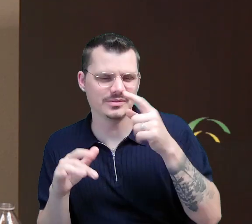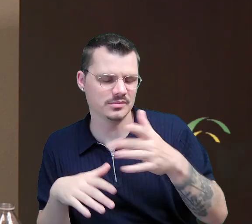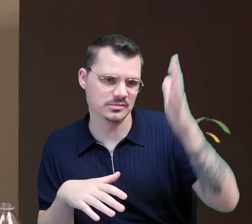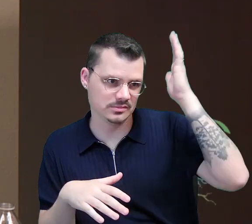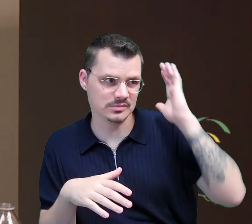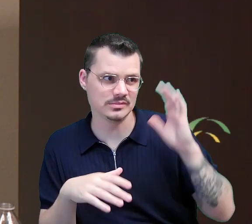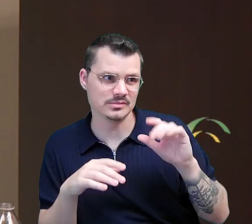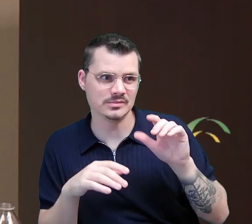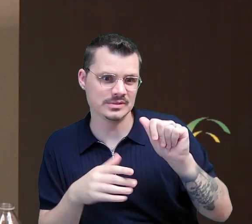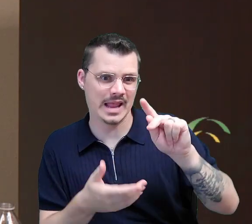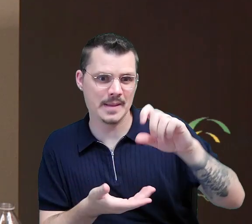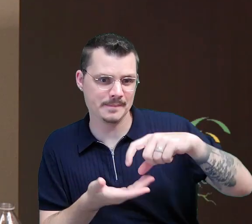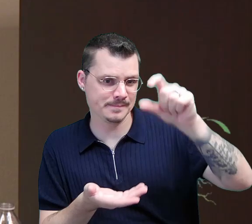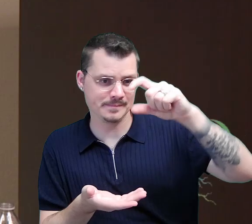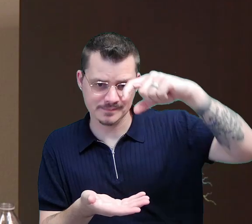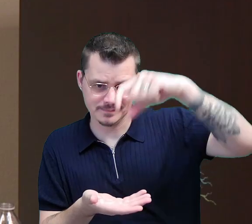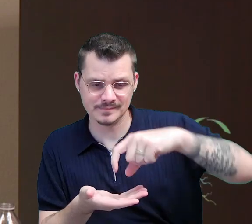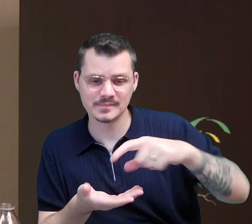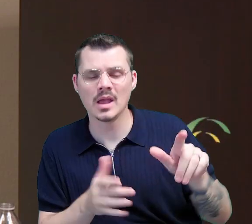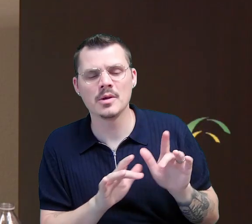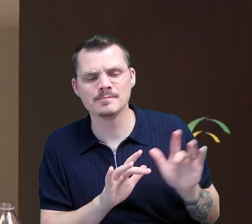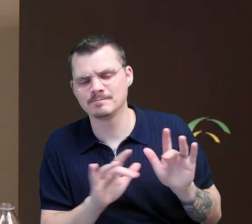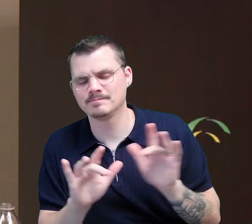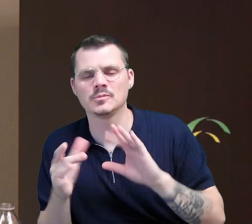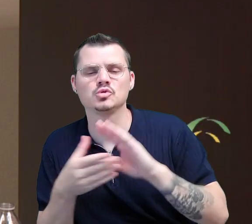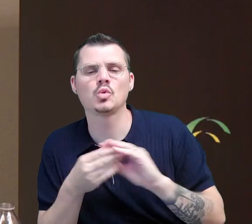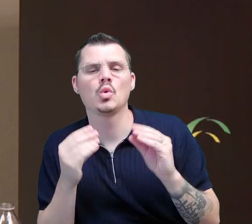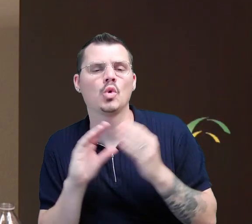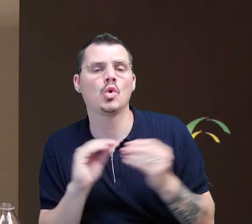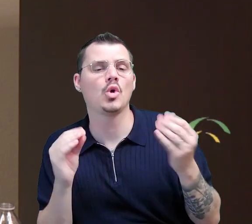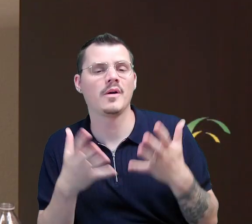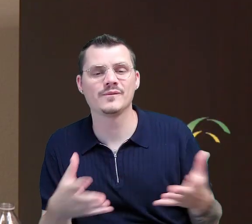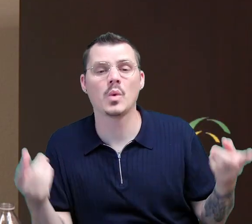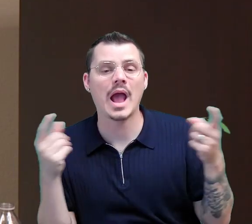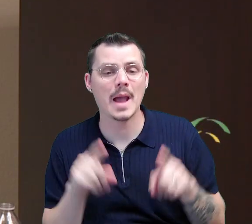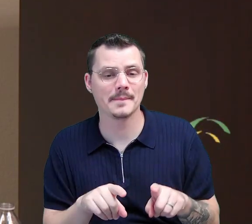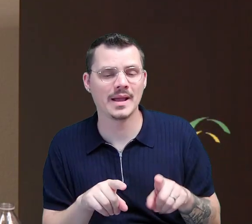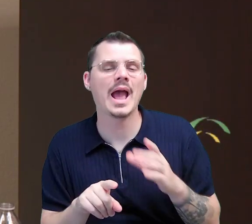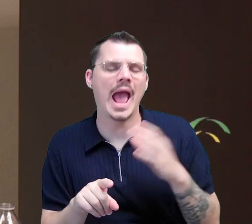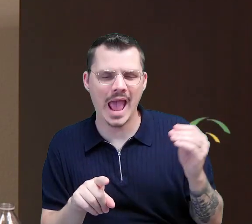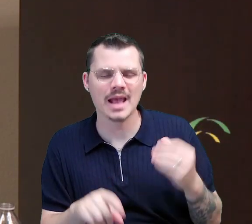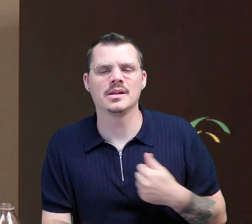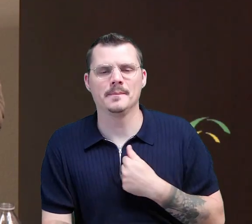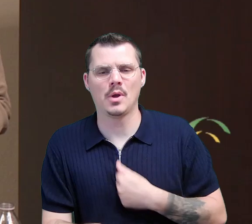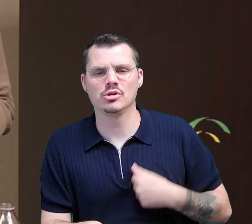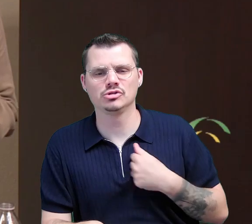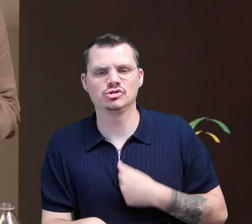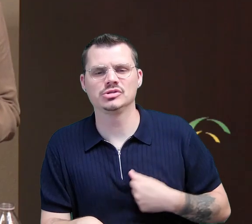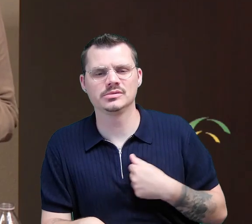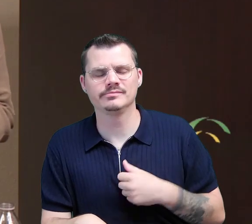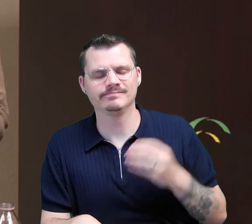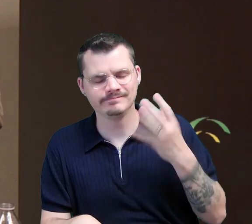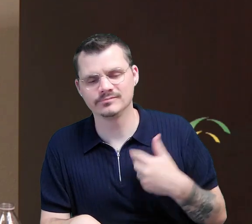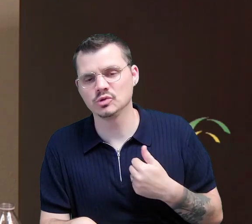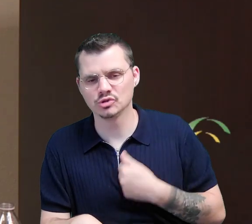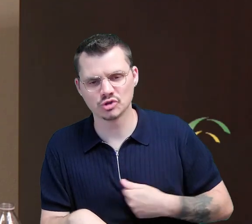talking cassette tapes, recorded for her the story of what happened, as well as an apology. We're